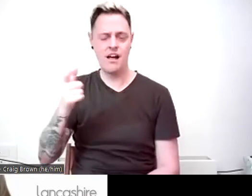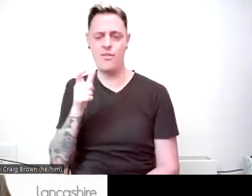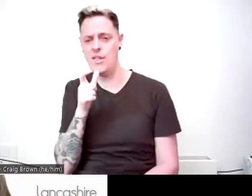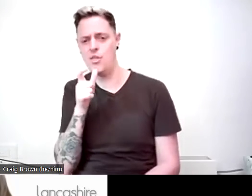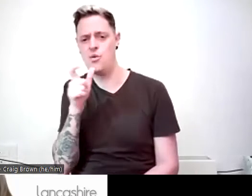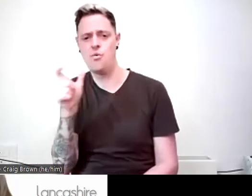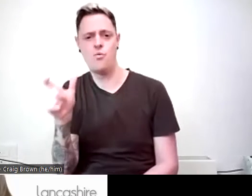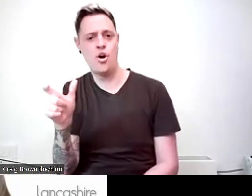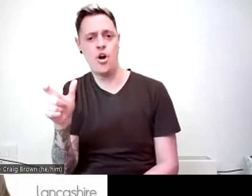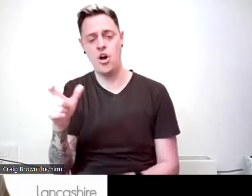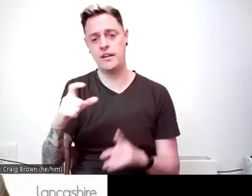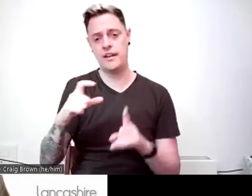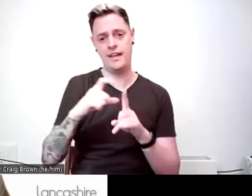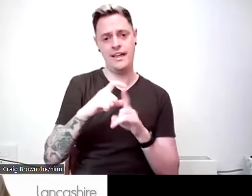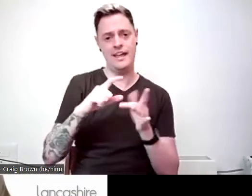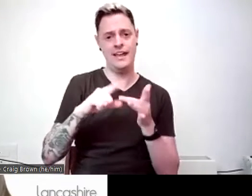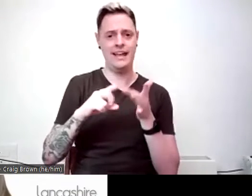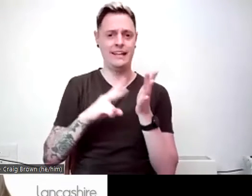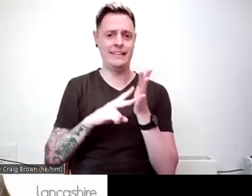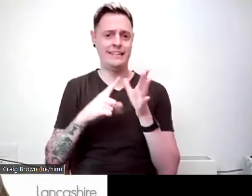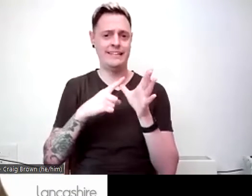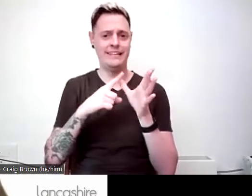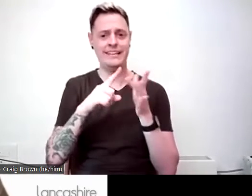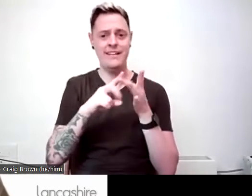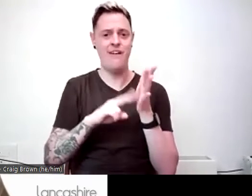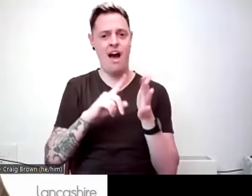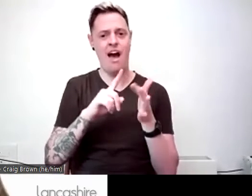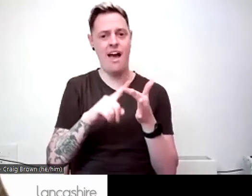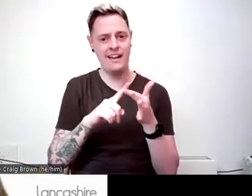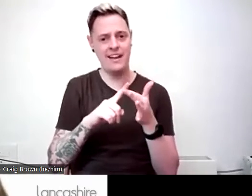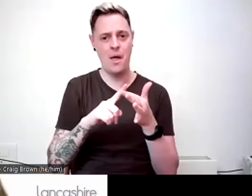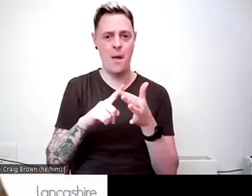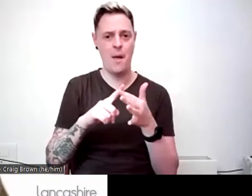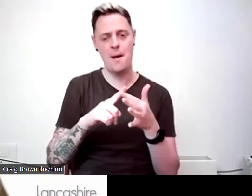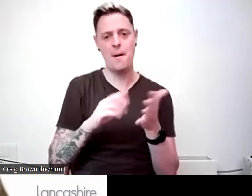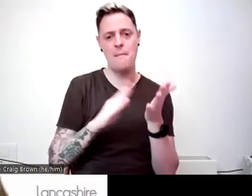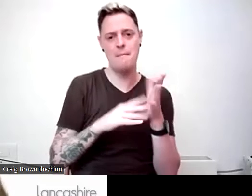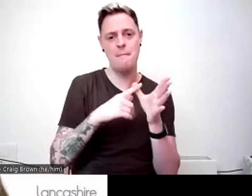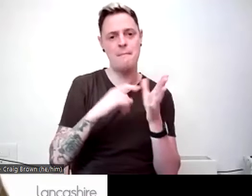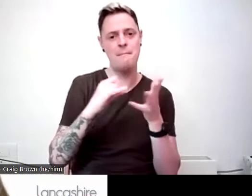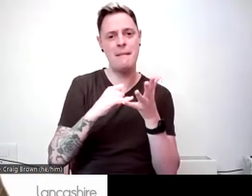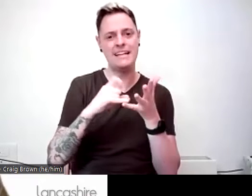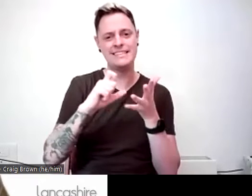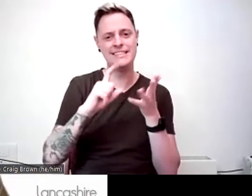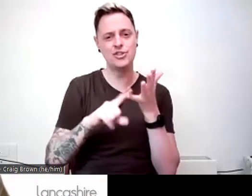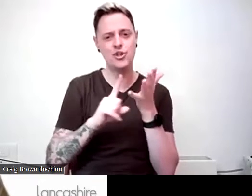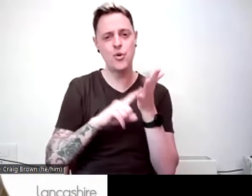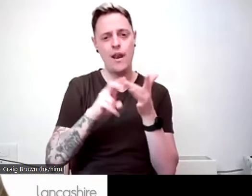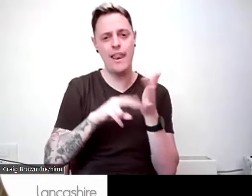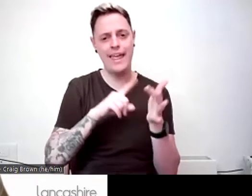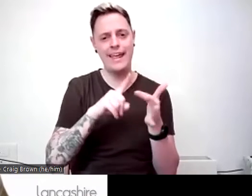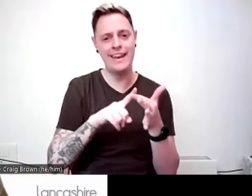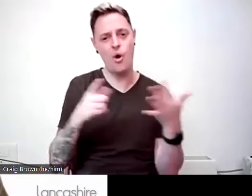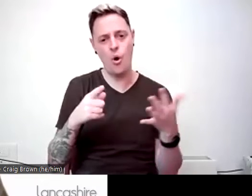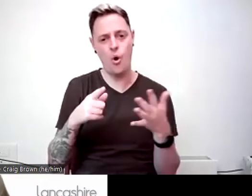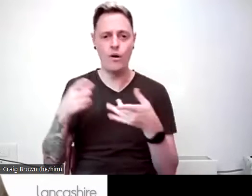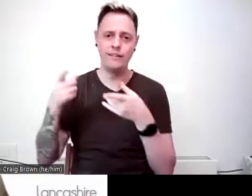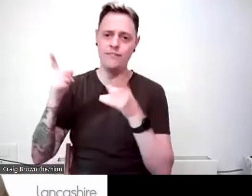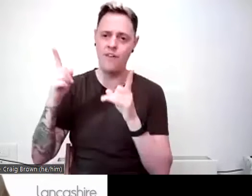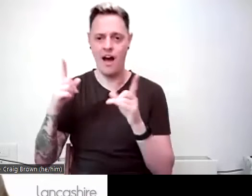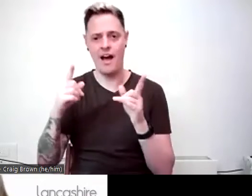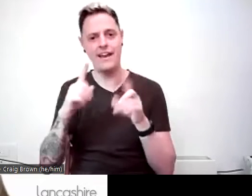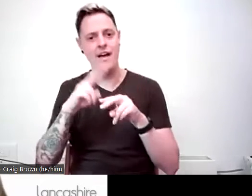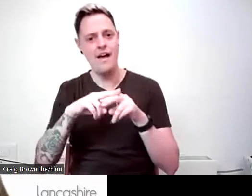like divine masculine and divine feminine that really fit into these like gender stereotypes and